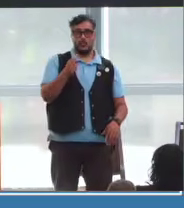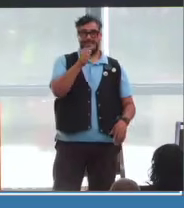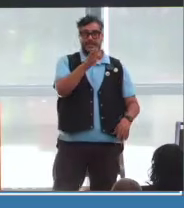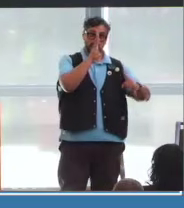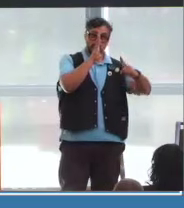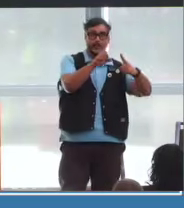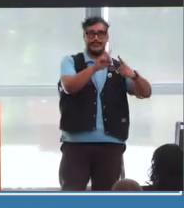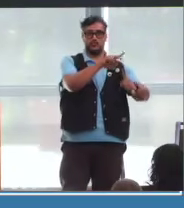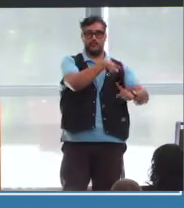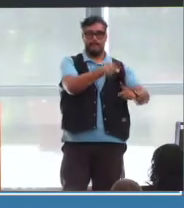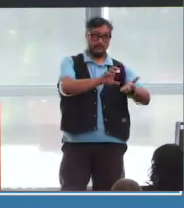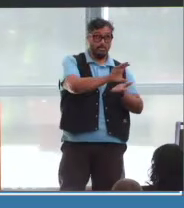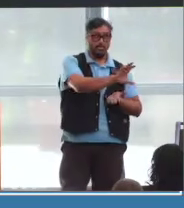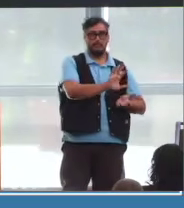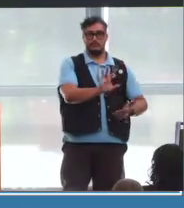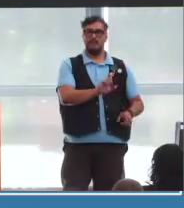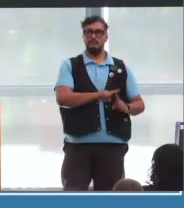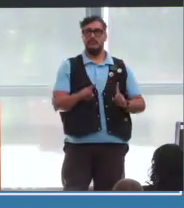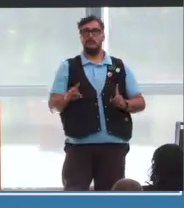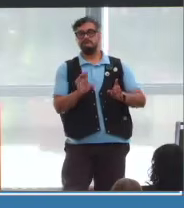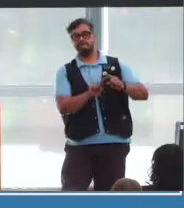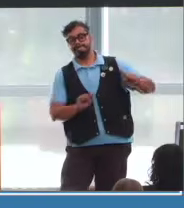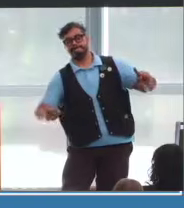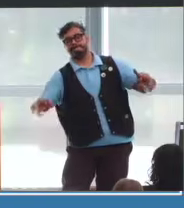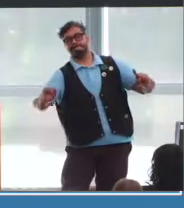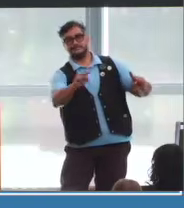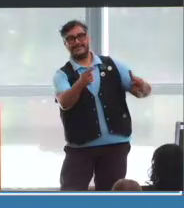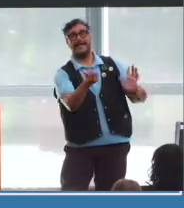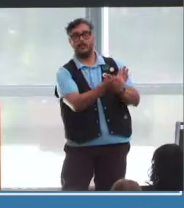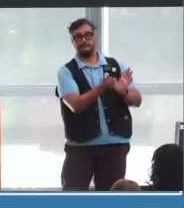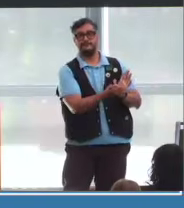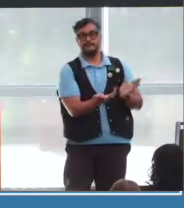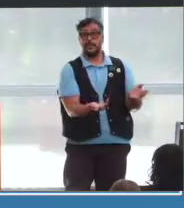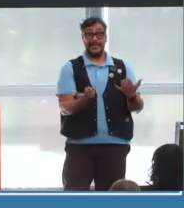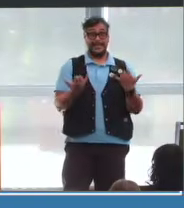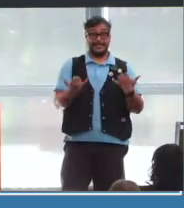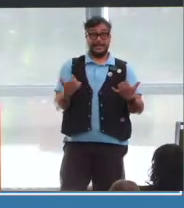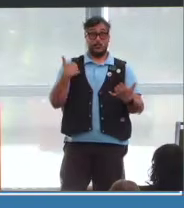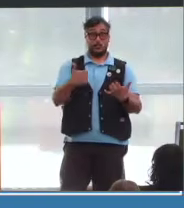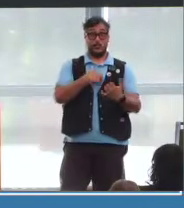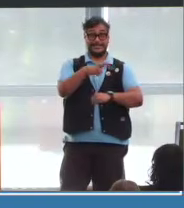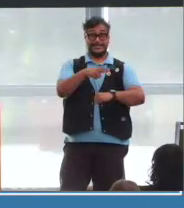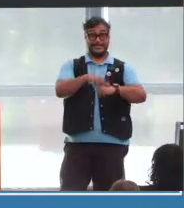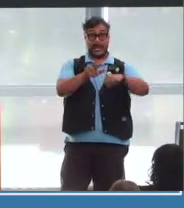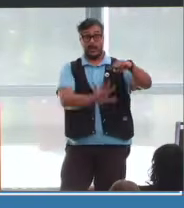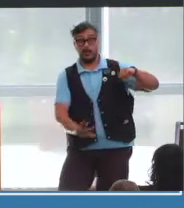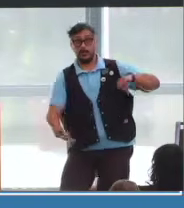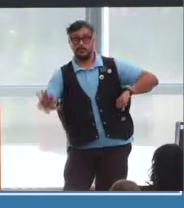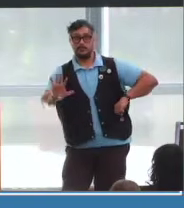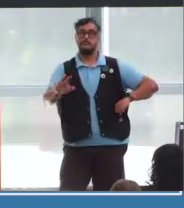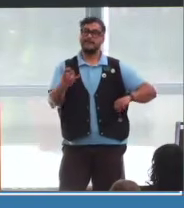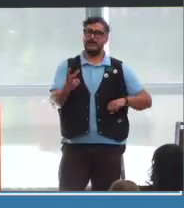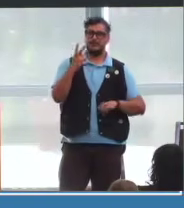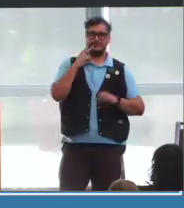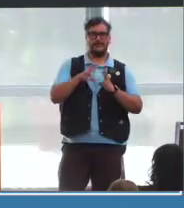to the patient, but we do help with a third party. And now that we've nationalized this program, we are seeing a lot